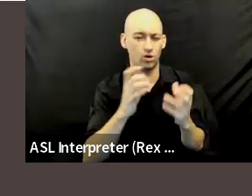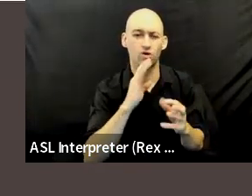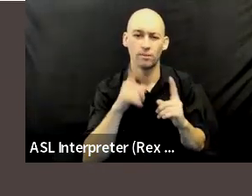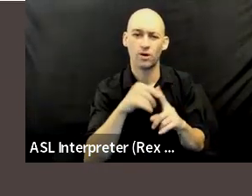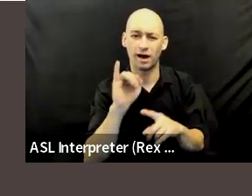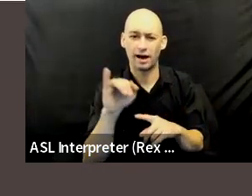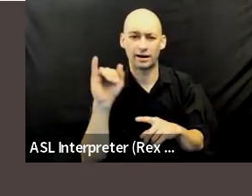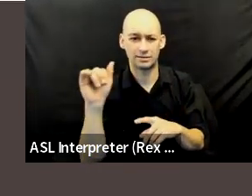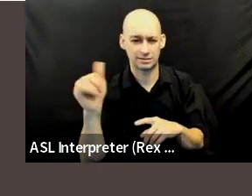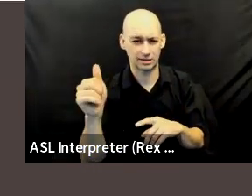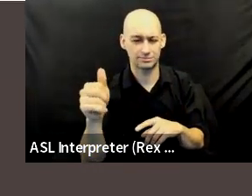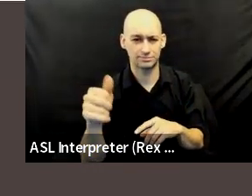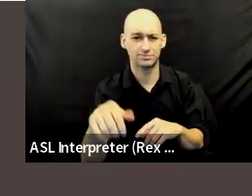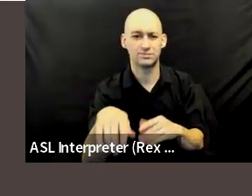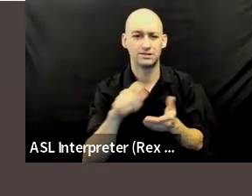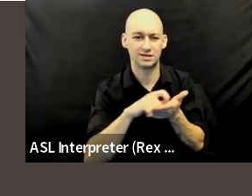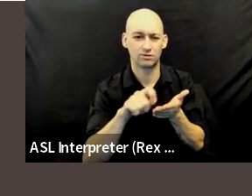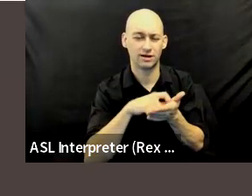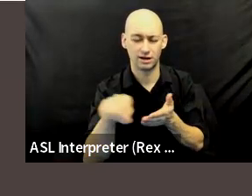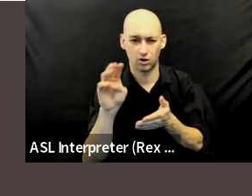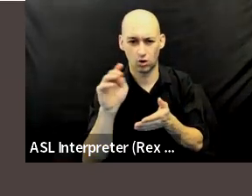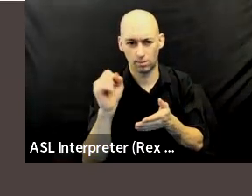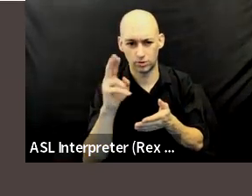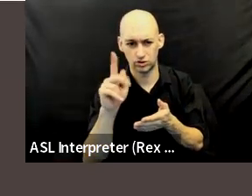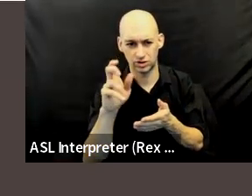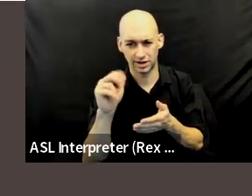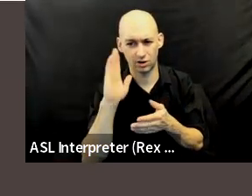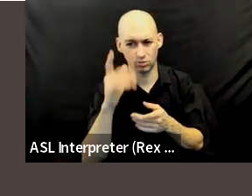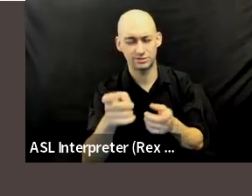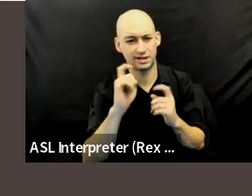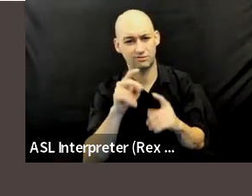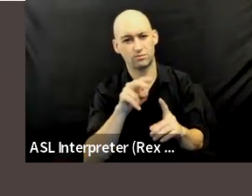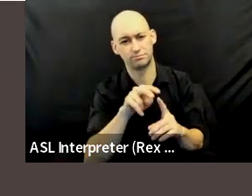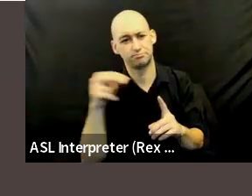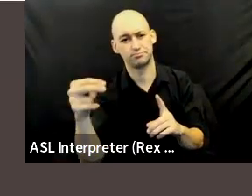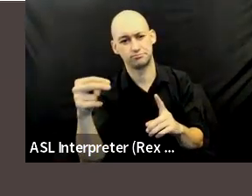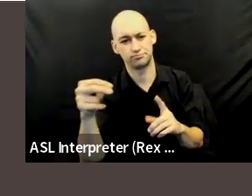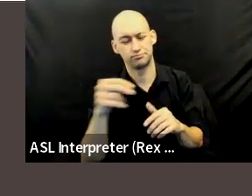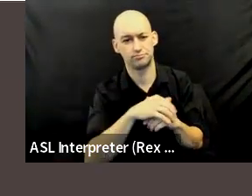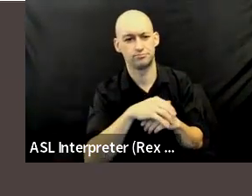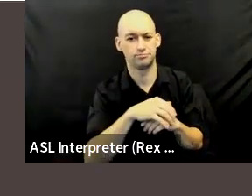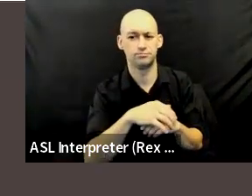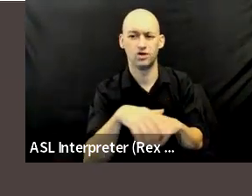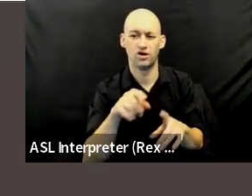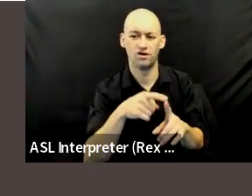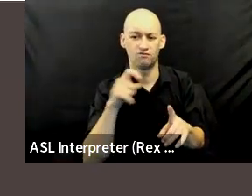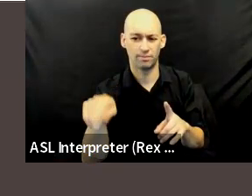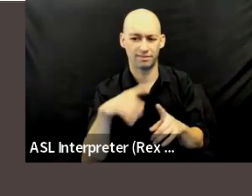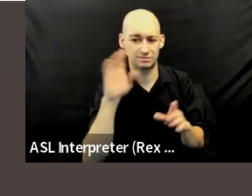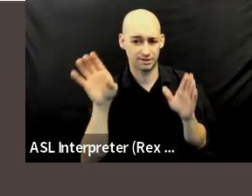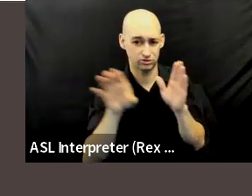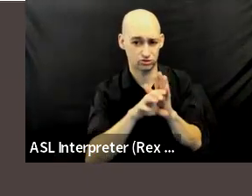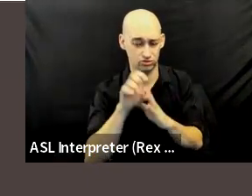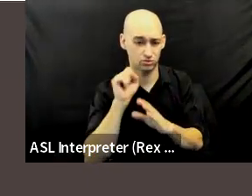that Secretary Omishakin covered this, so I'll try to take it from a little bit different angle. And so, from these pictures, you can